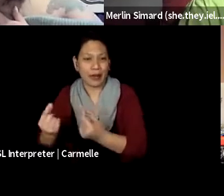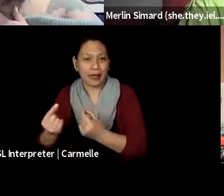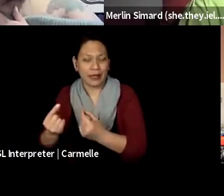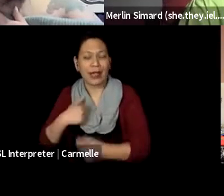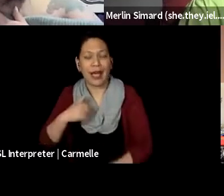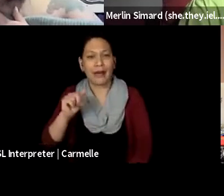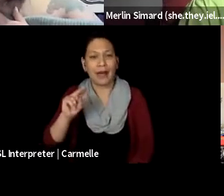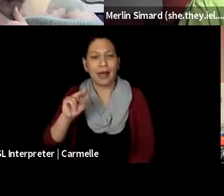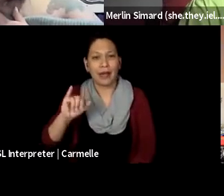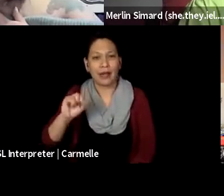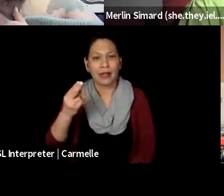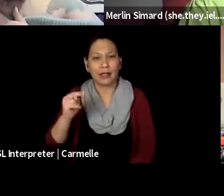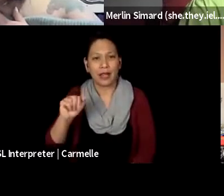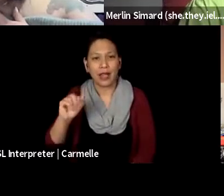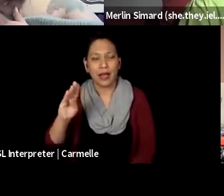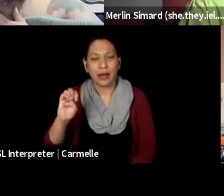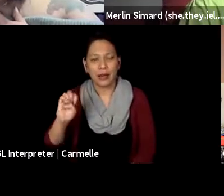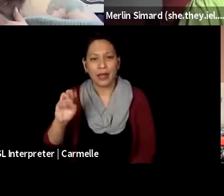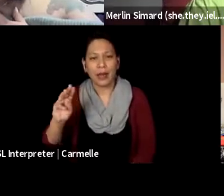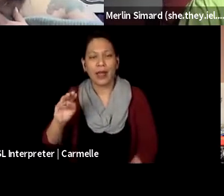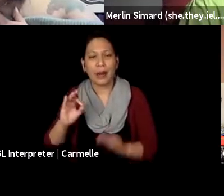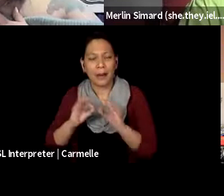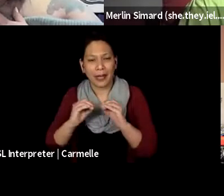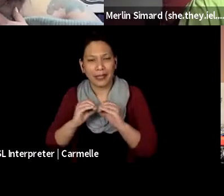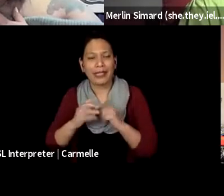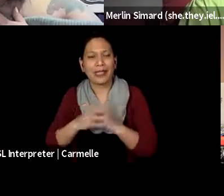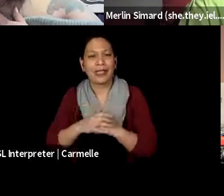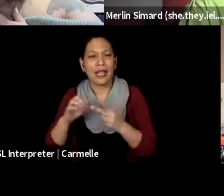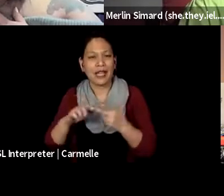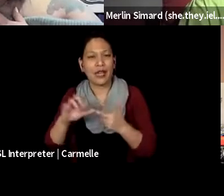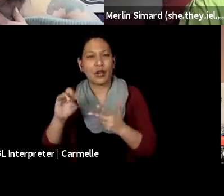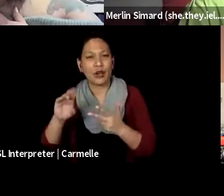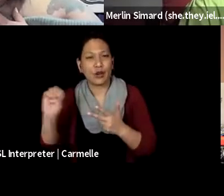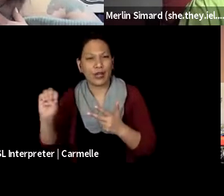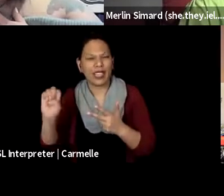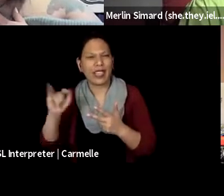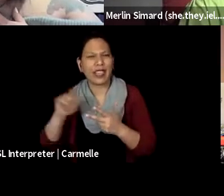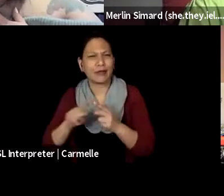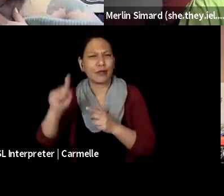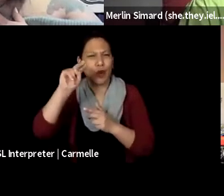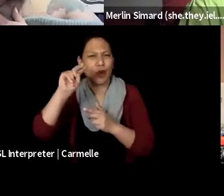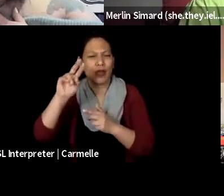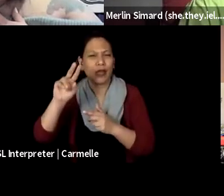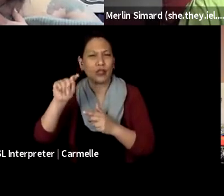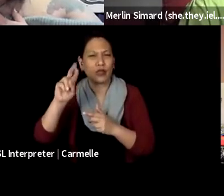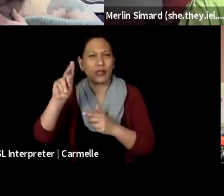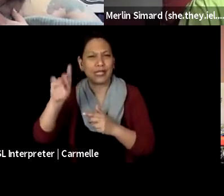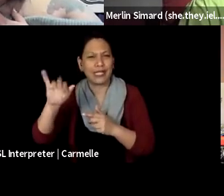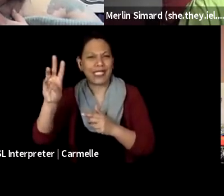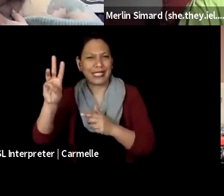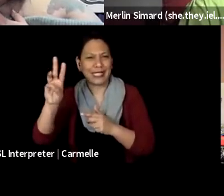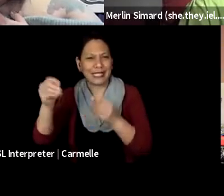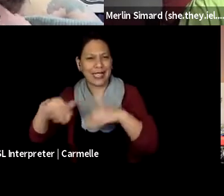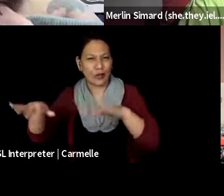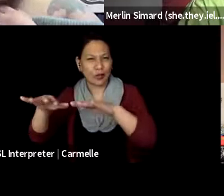Anishinaabe, Métis, and Cree from Muskeg Lake Cree Nation in Saskatchewan, which is in Treaty 6 territory. But my question for you, so I'm